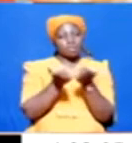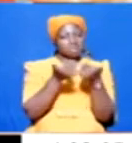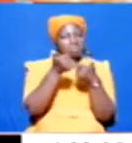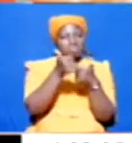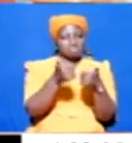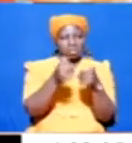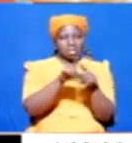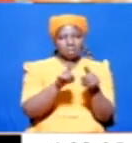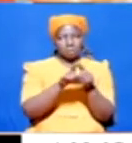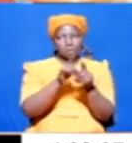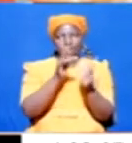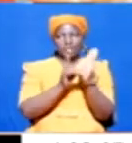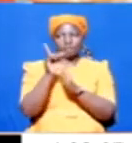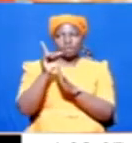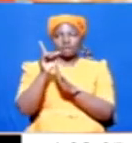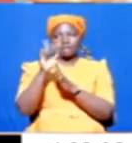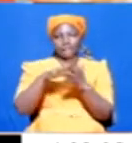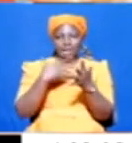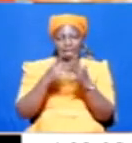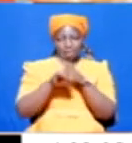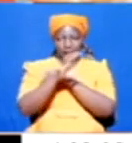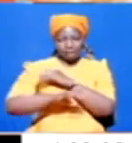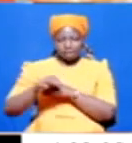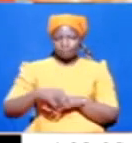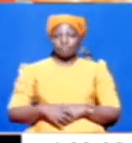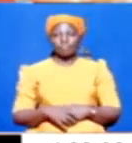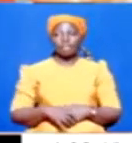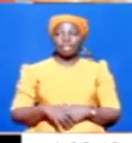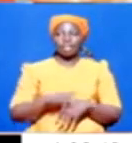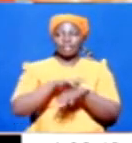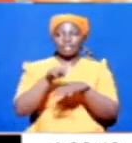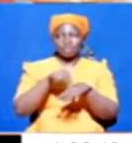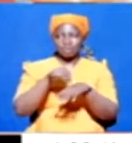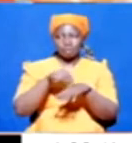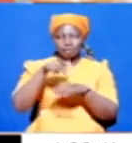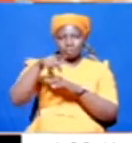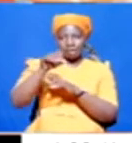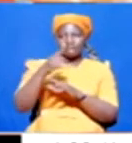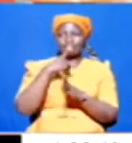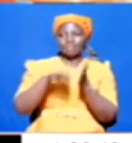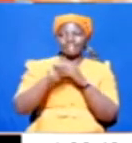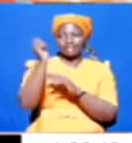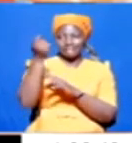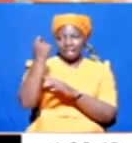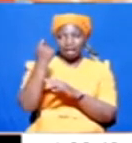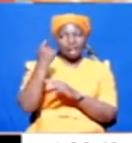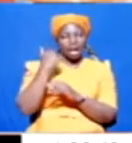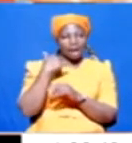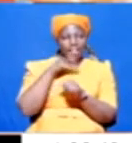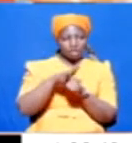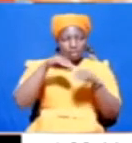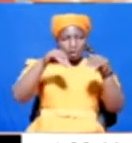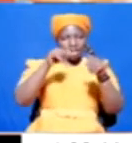country. National Treasury Principal Secretary Dr. Julius Muia said that Kenya possesses a number of qualities that make